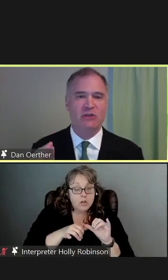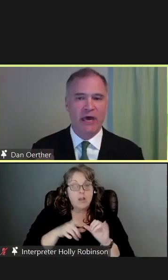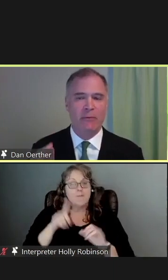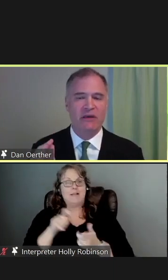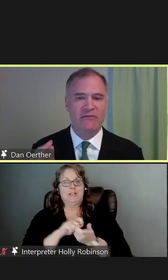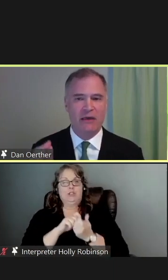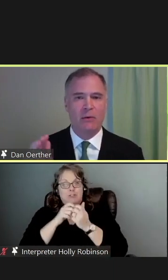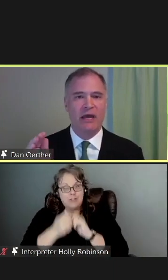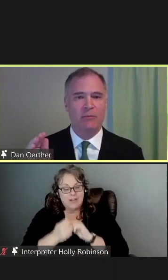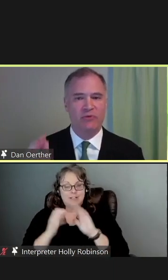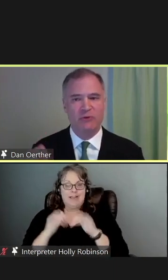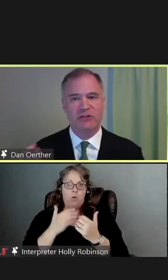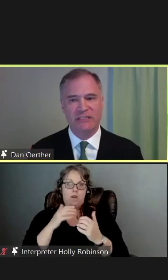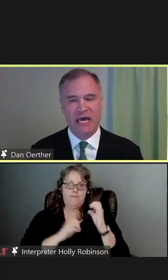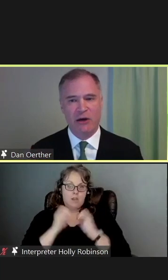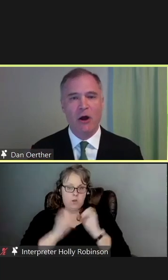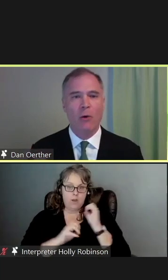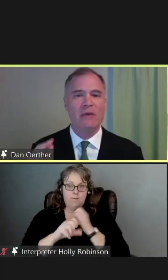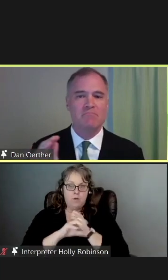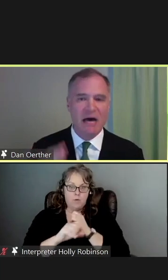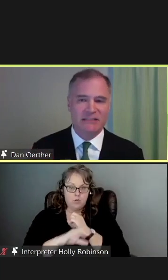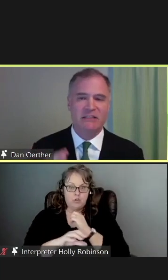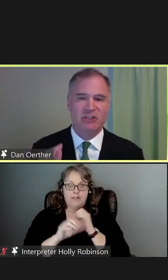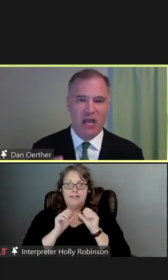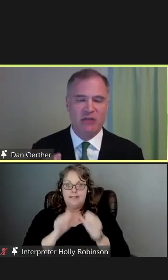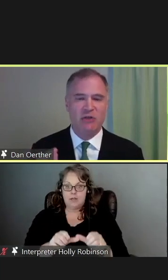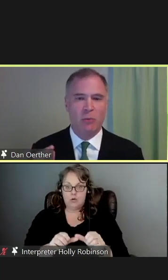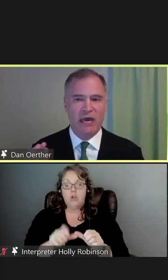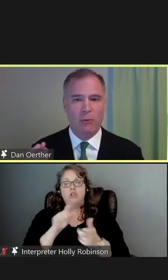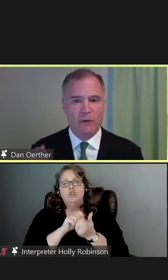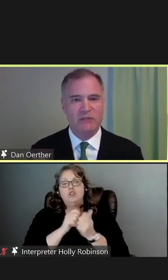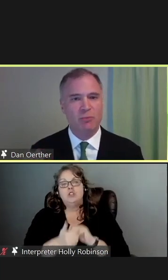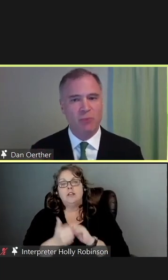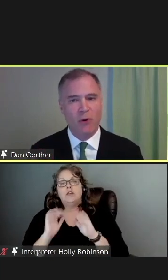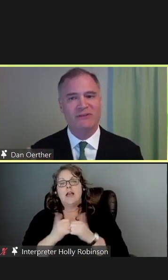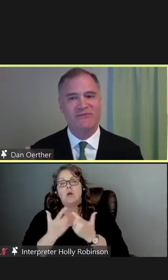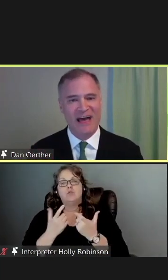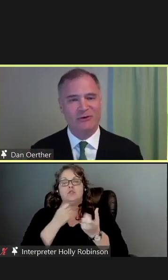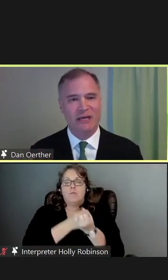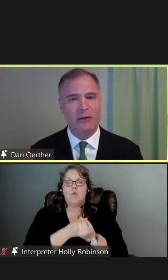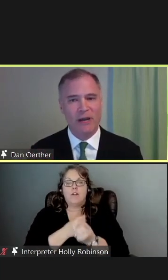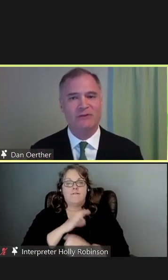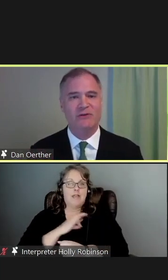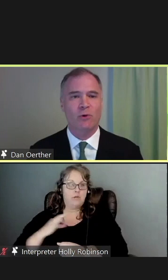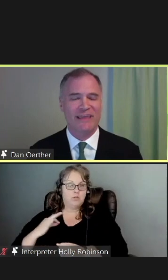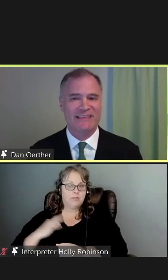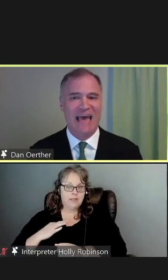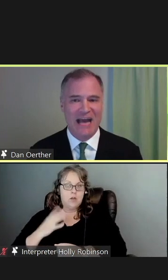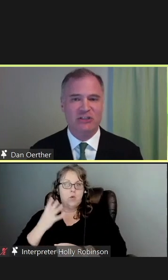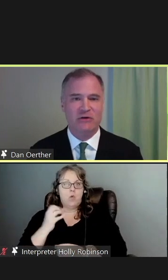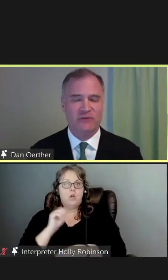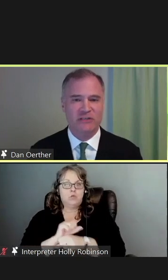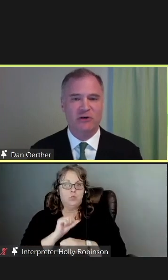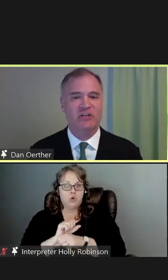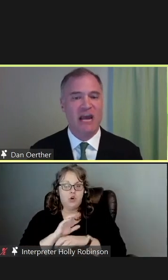the way we evaluate promotion and tenure. We must change the way we support faculty wanting to work in these